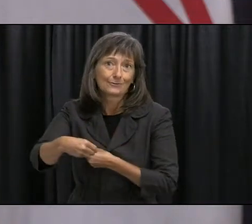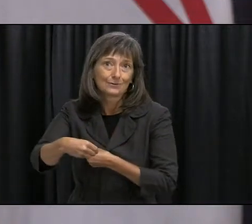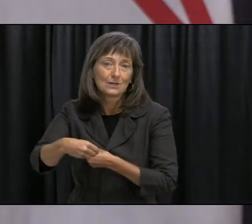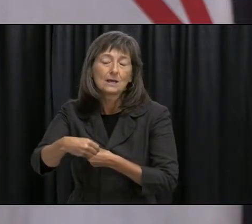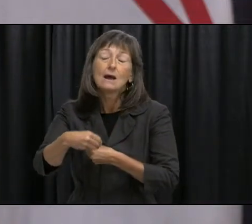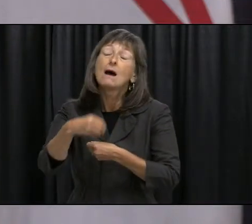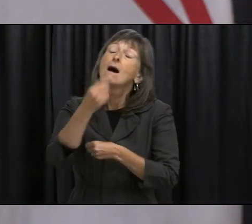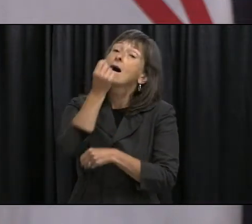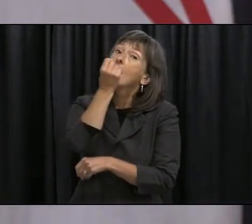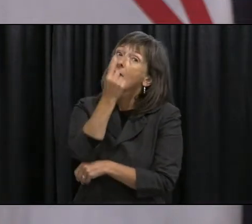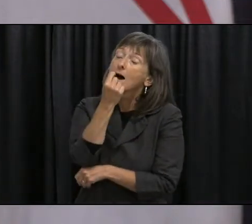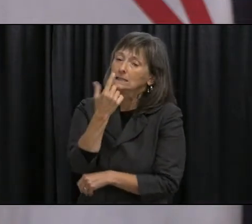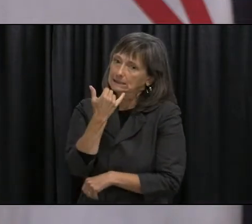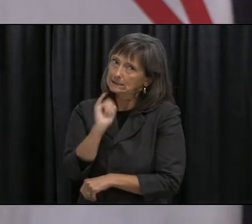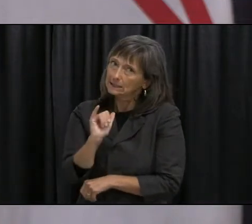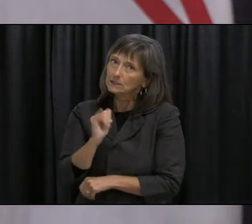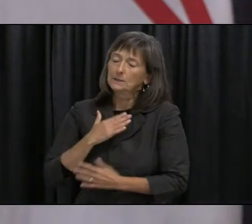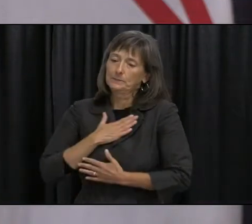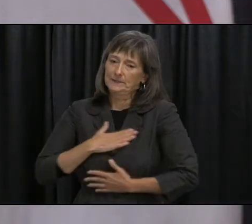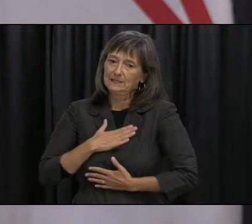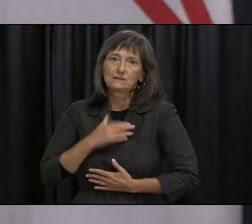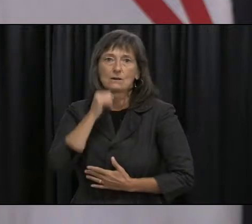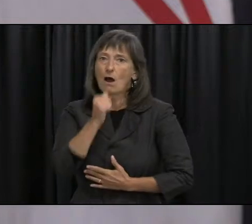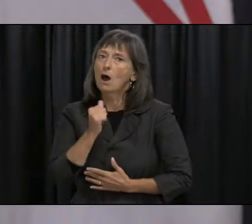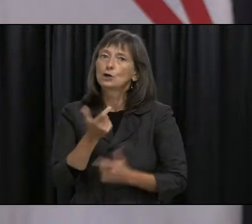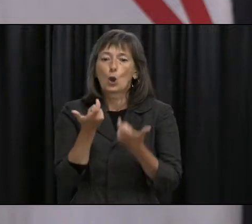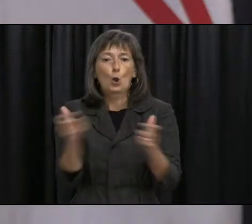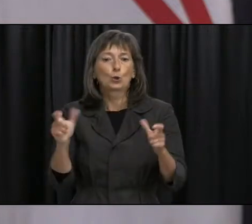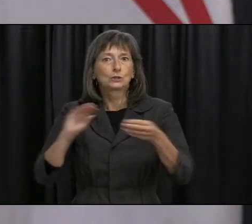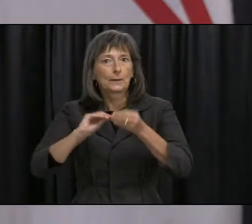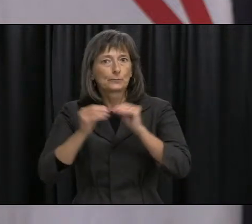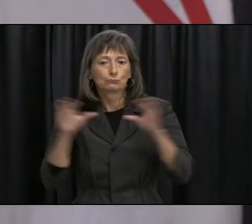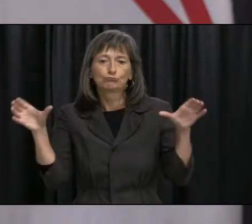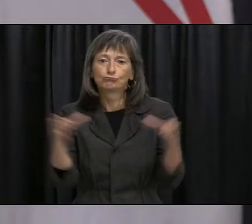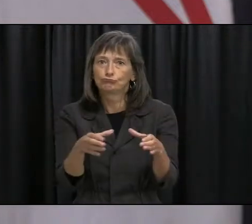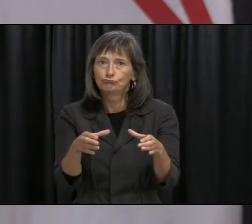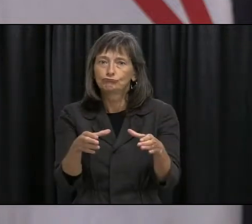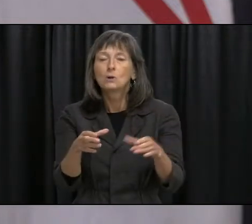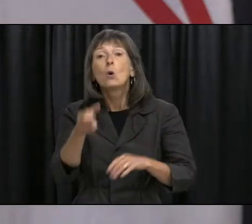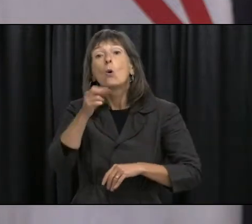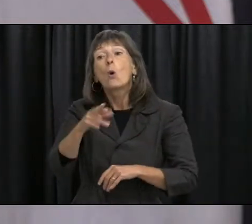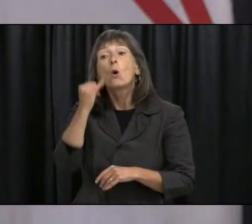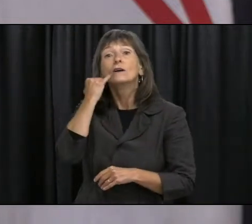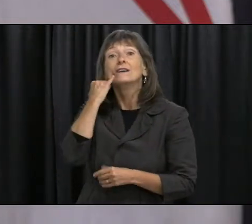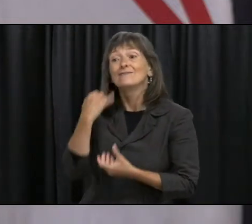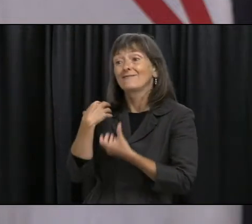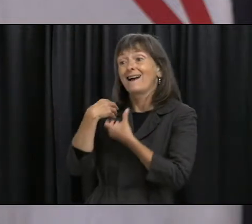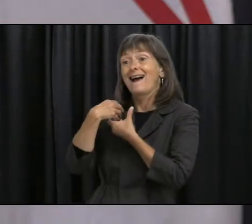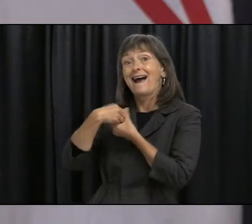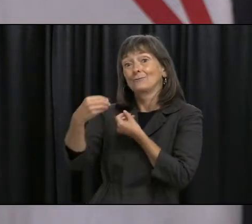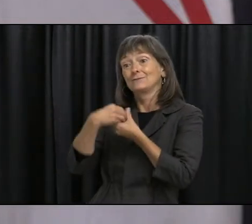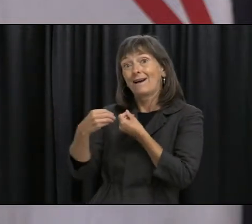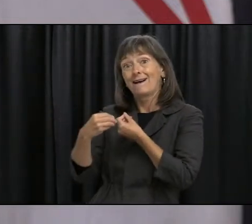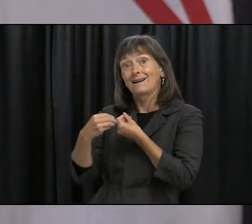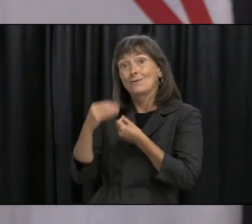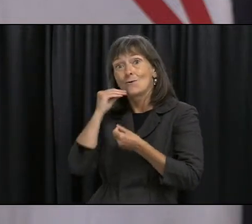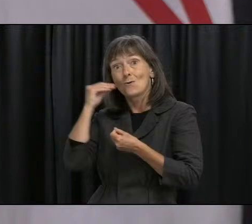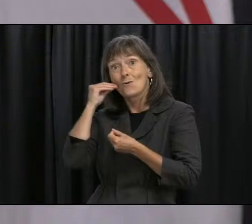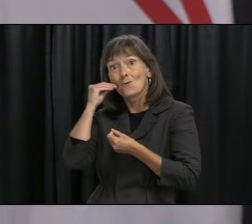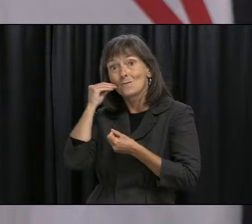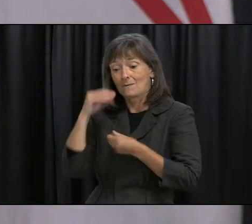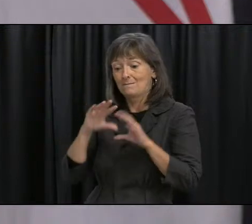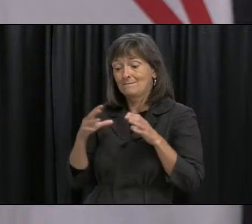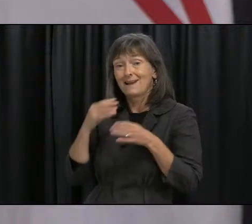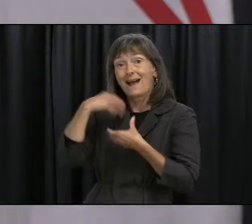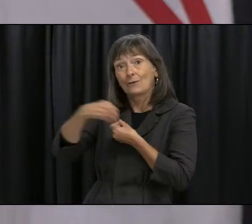caution, these individuals must avoid large crowds and wear a non-medical mask when interacting with others outside of their bubble, their household